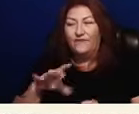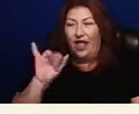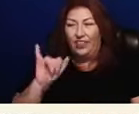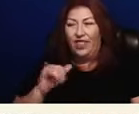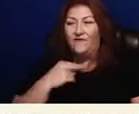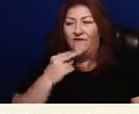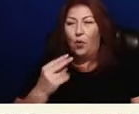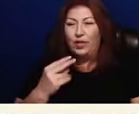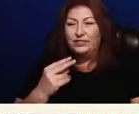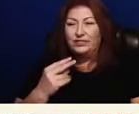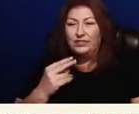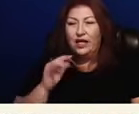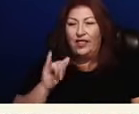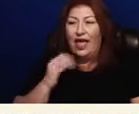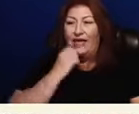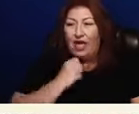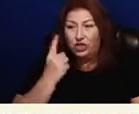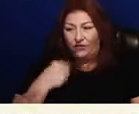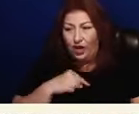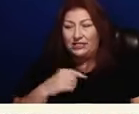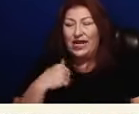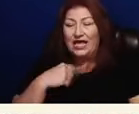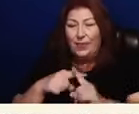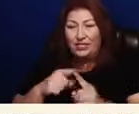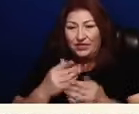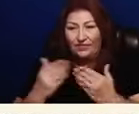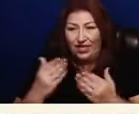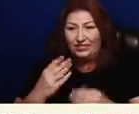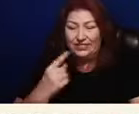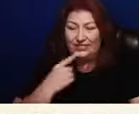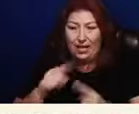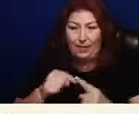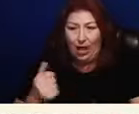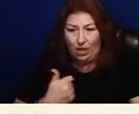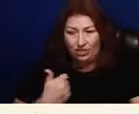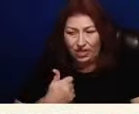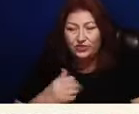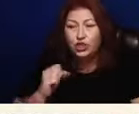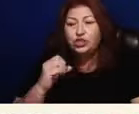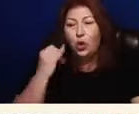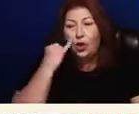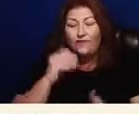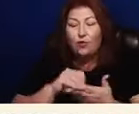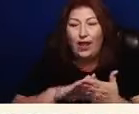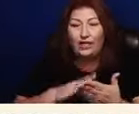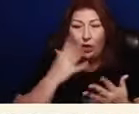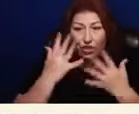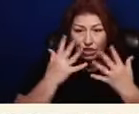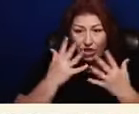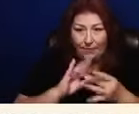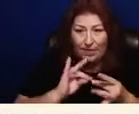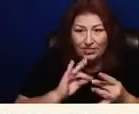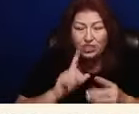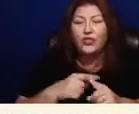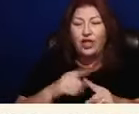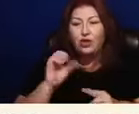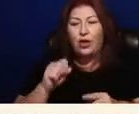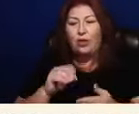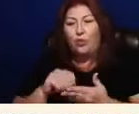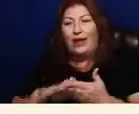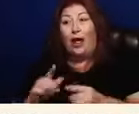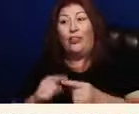cares for us, that has positive things to say about us. And so if you write down the shame message, you can then write down the opposite, right?